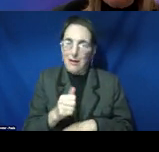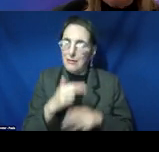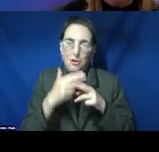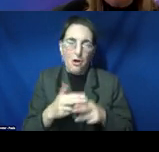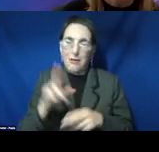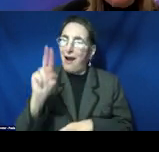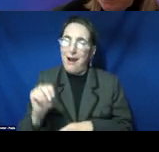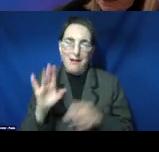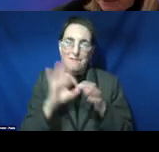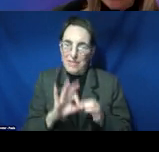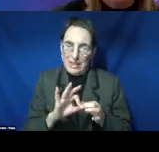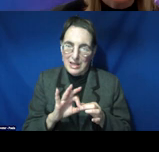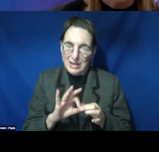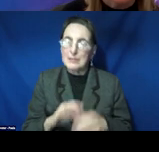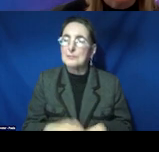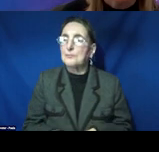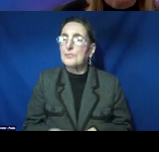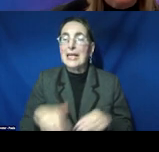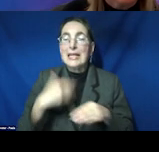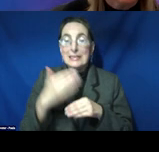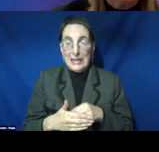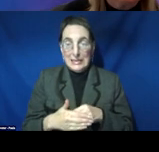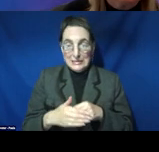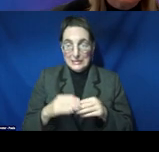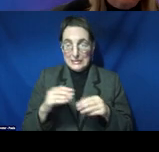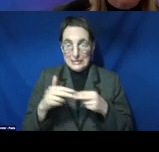unaffiliated. Next slide, please.